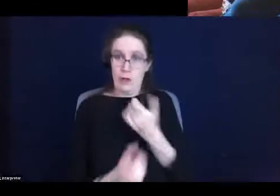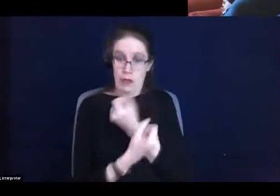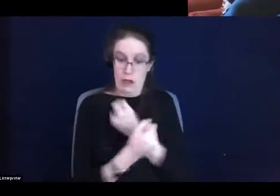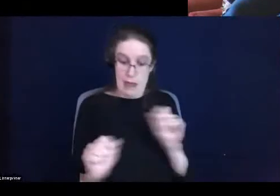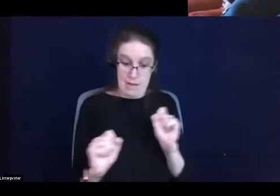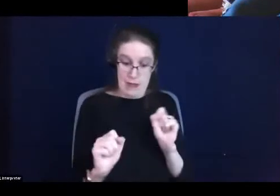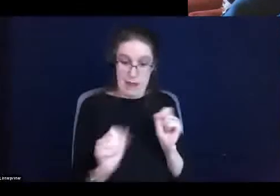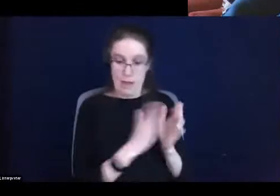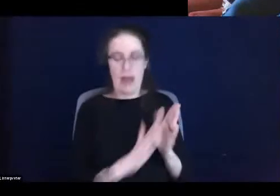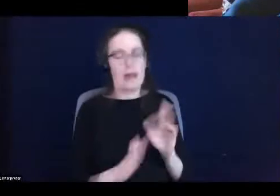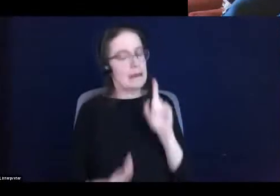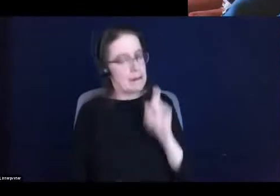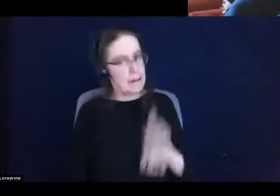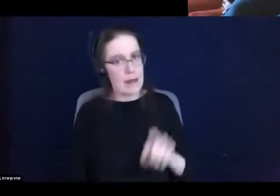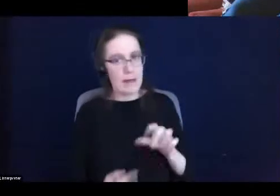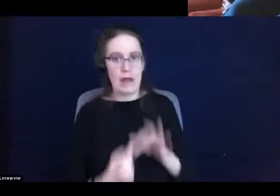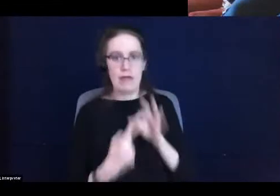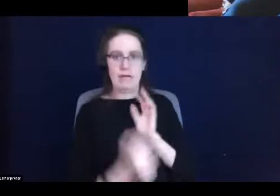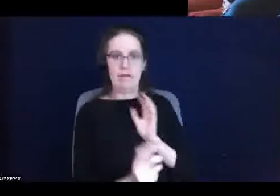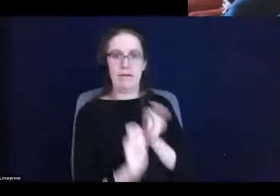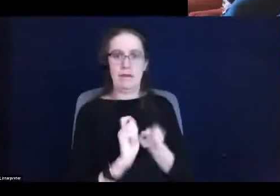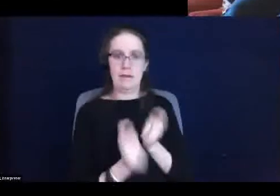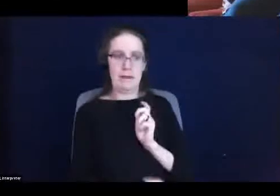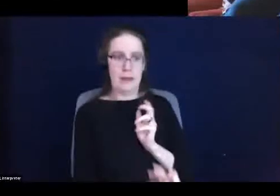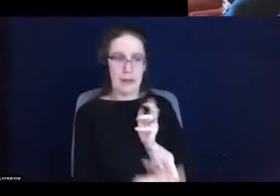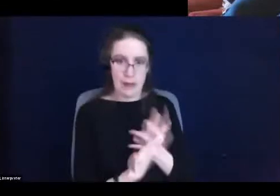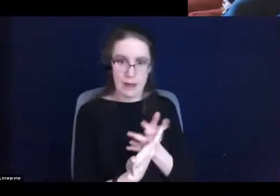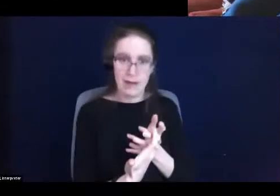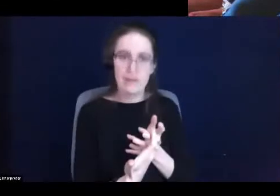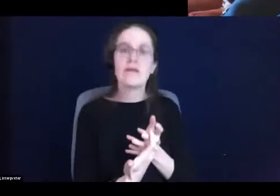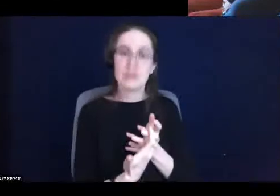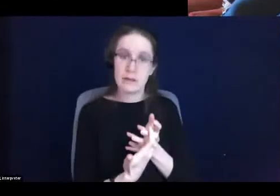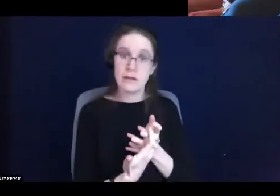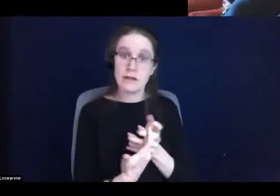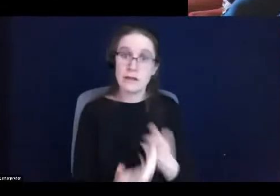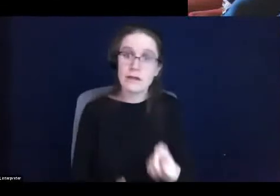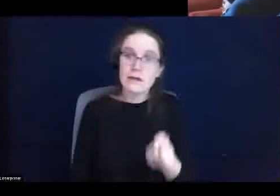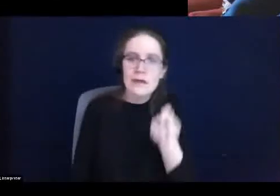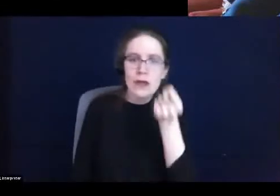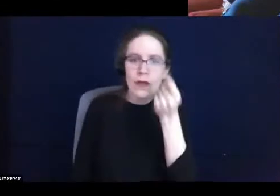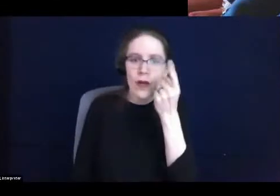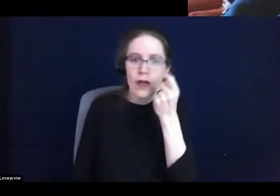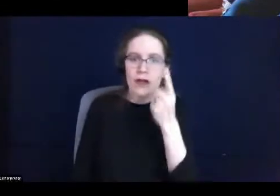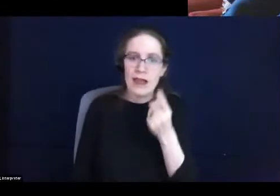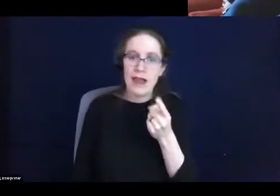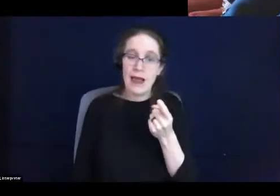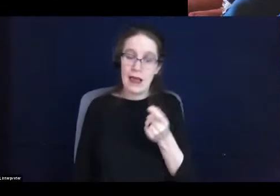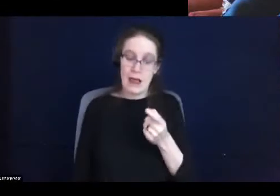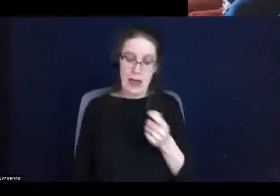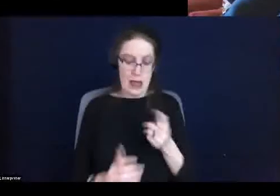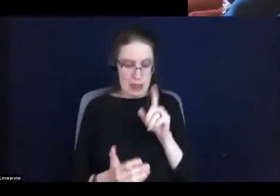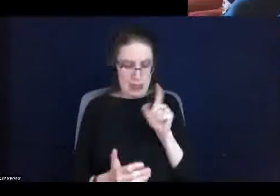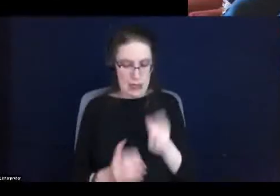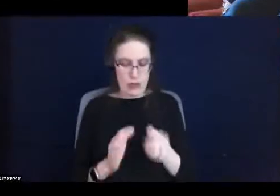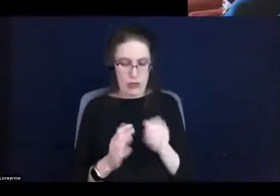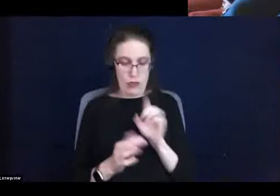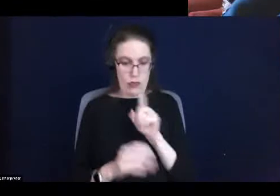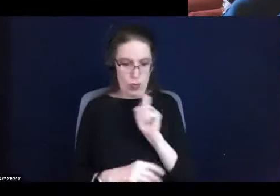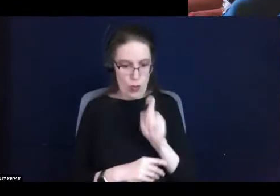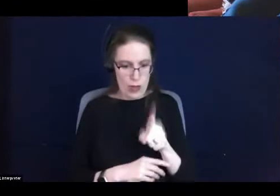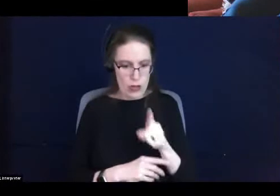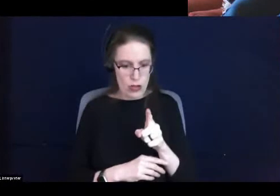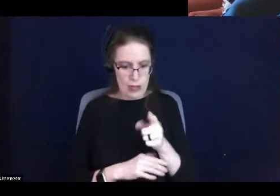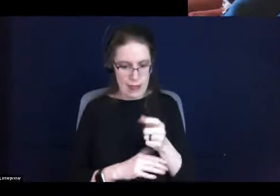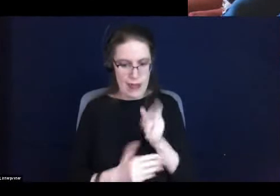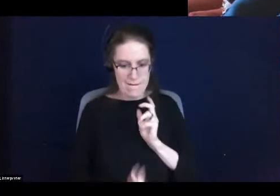Additionally, these questions are vague for that same purpose, so survivors can interpret them in a way that is helpful and it makes it accessible